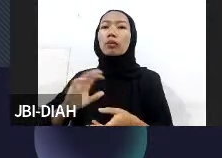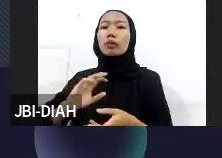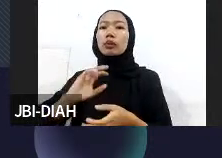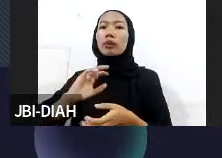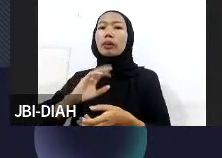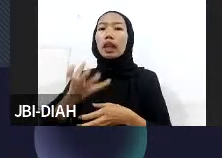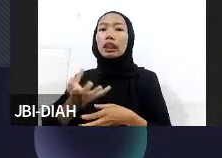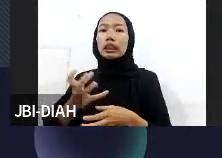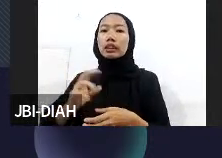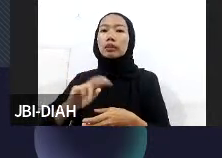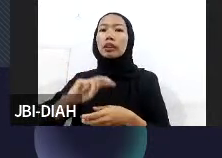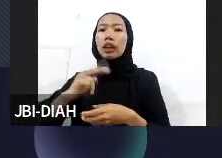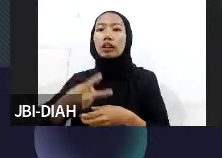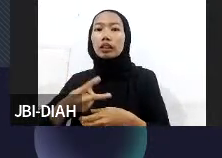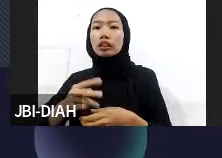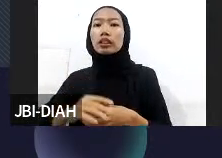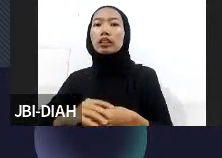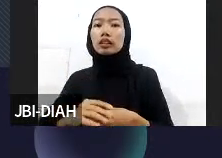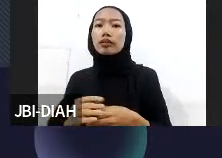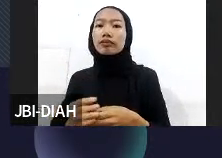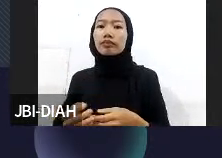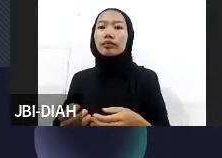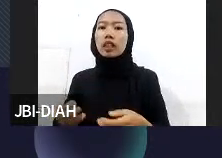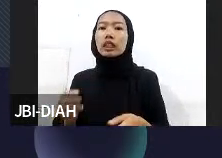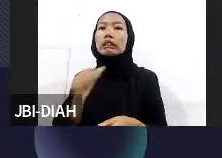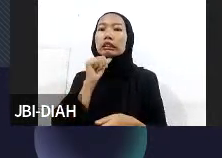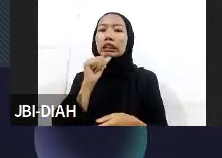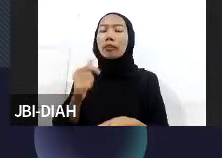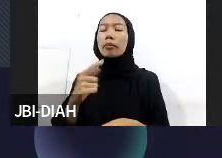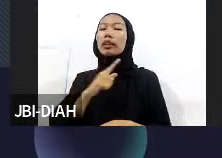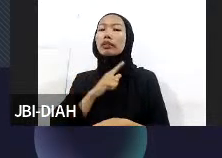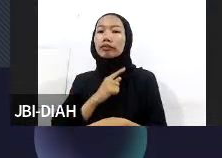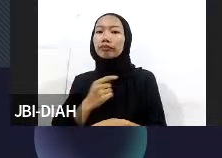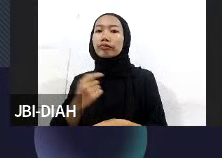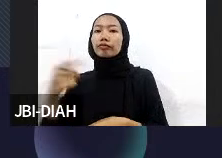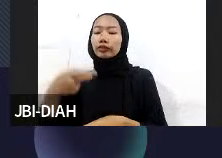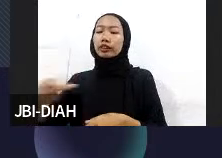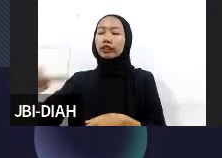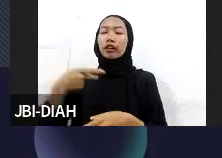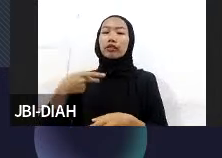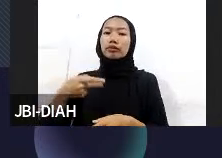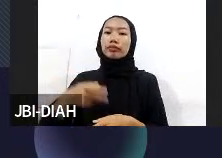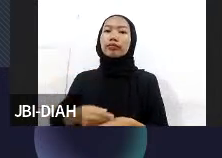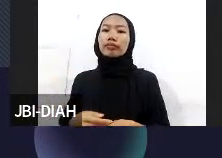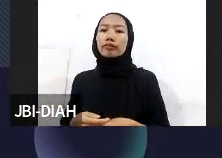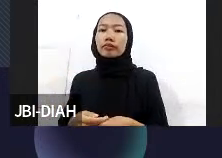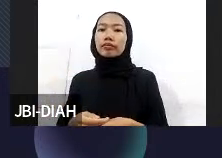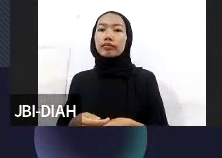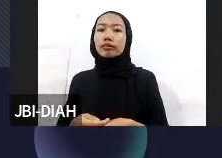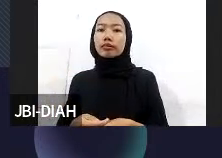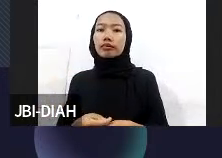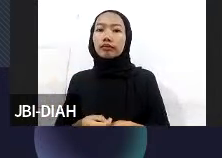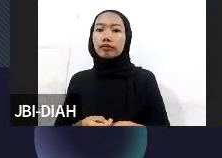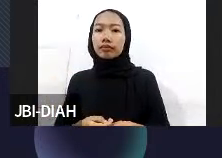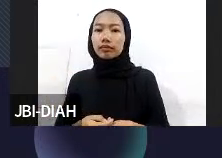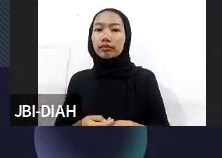There was a great show I hosted